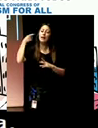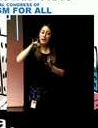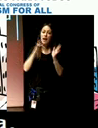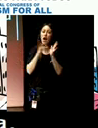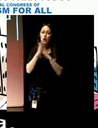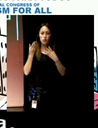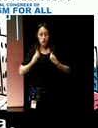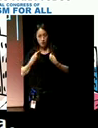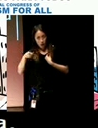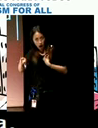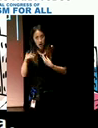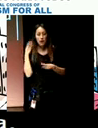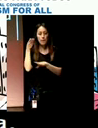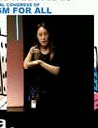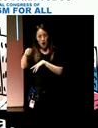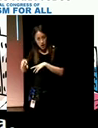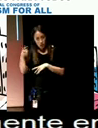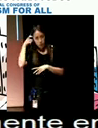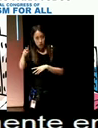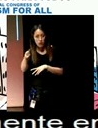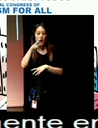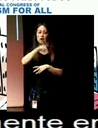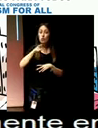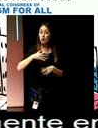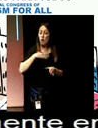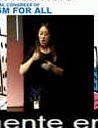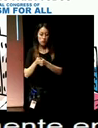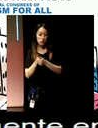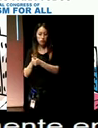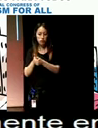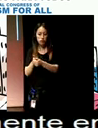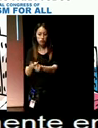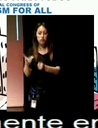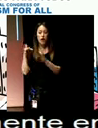can follow him on his way.